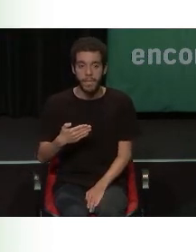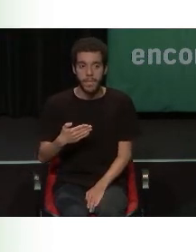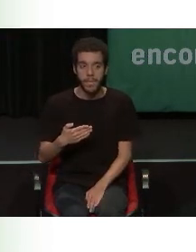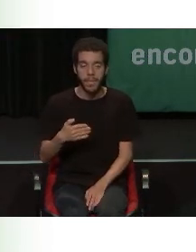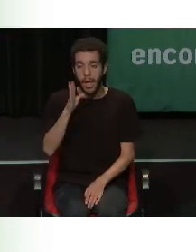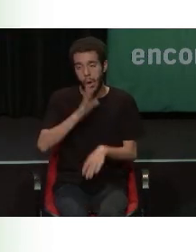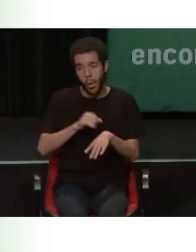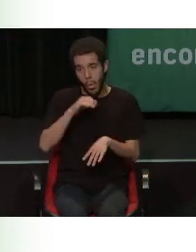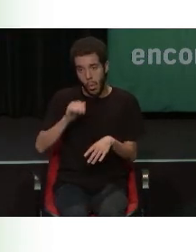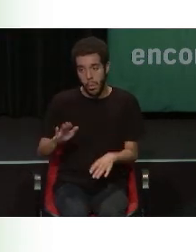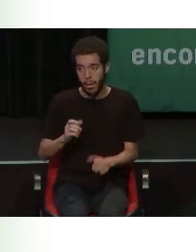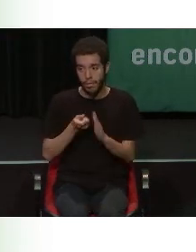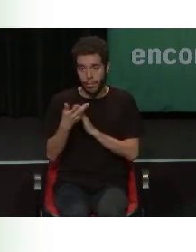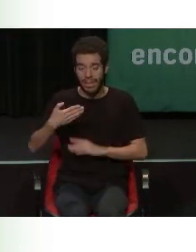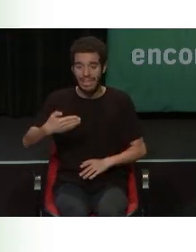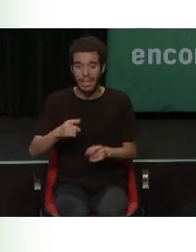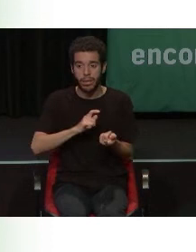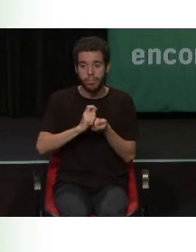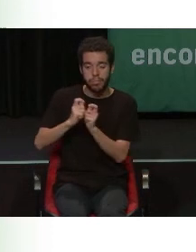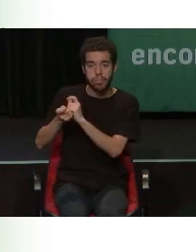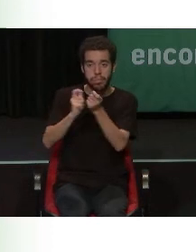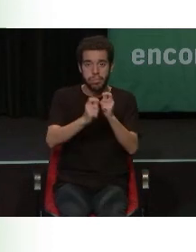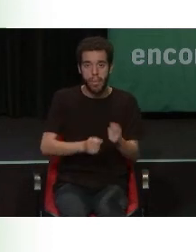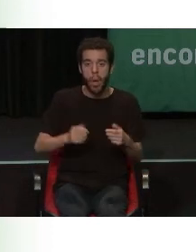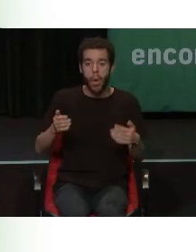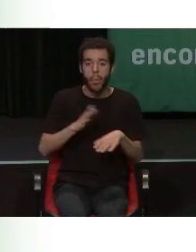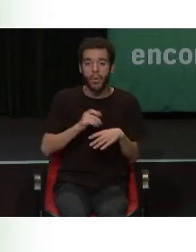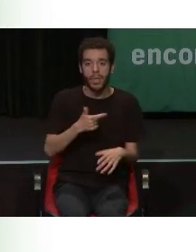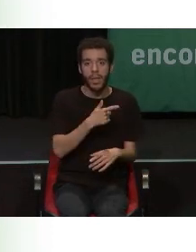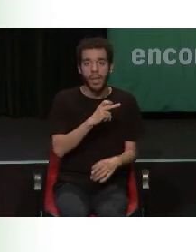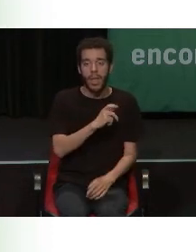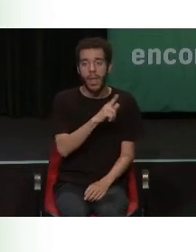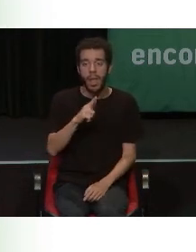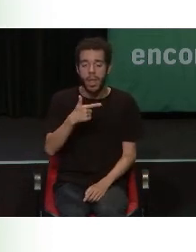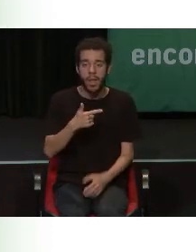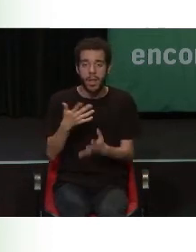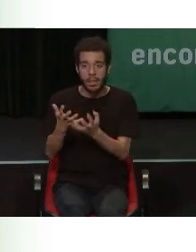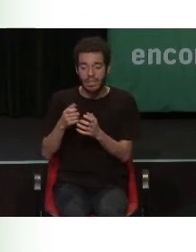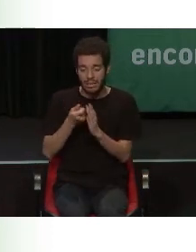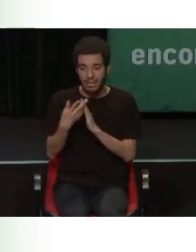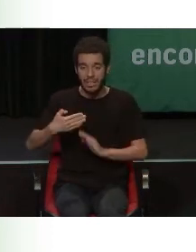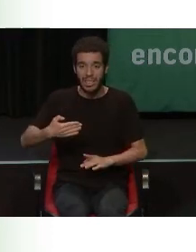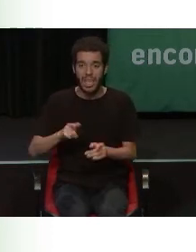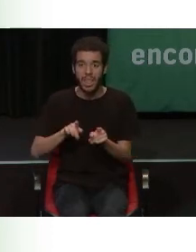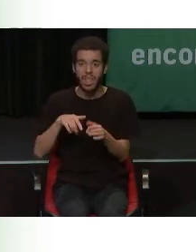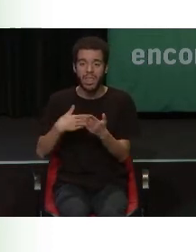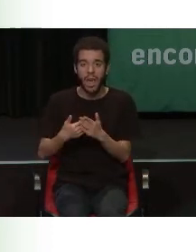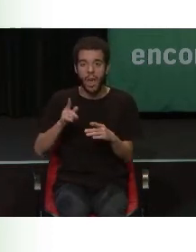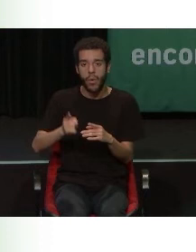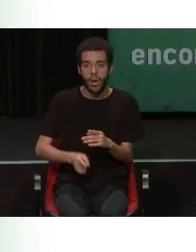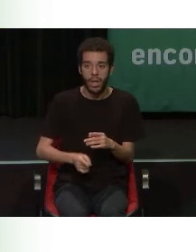IL-7 receptor gain-of-function mutations or because of high IL-7 receptor expression, potentially also because of